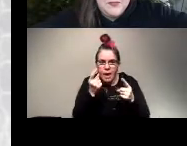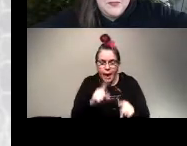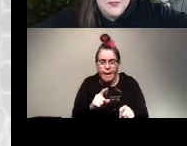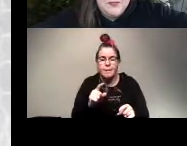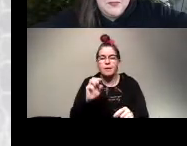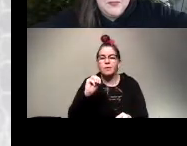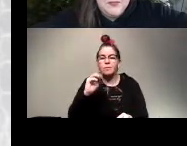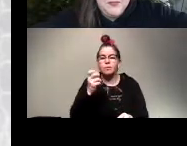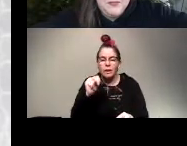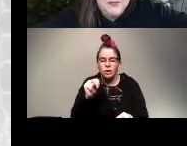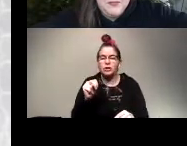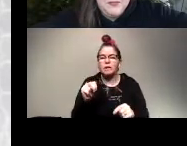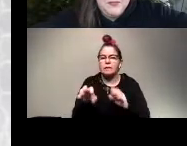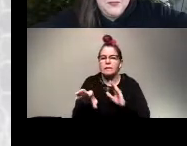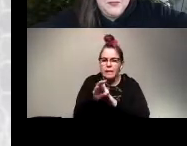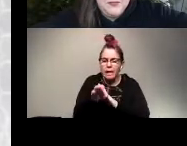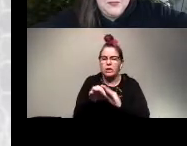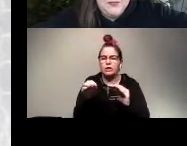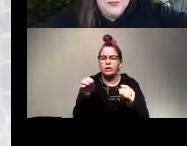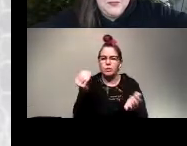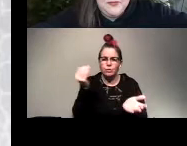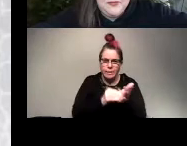and selection repeated and repeated.